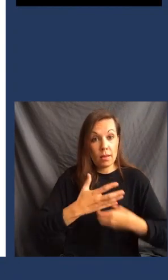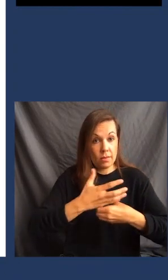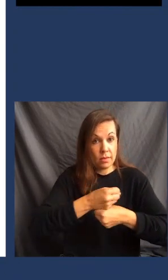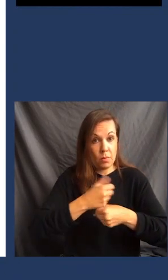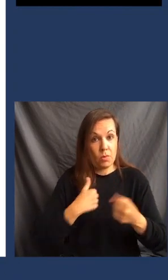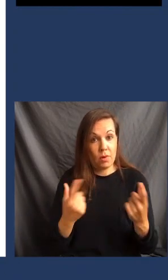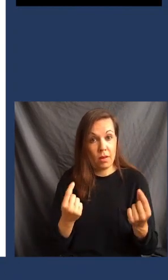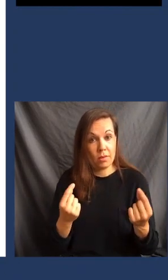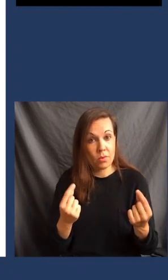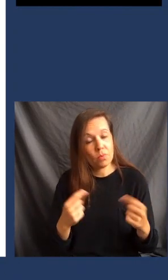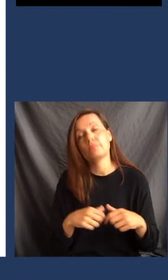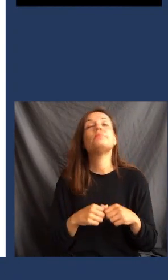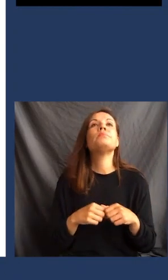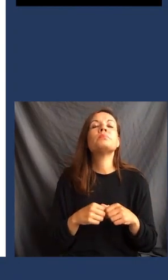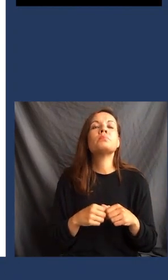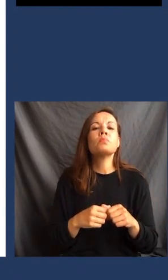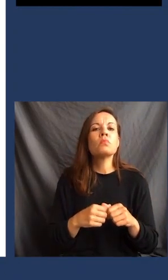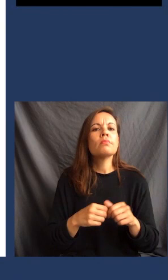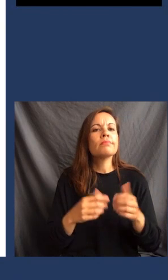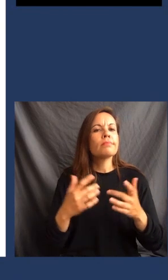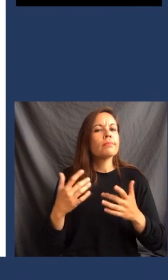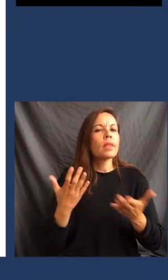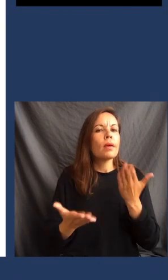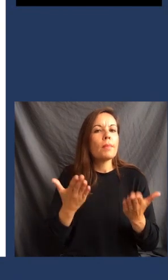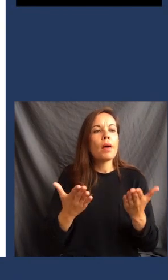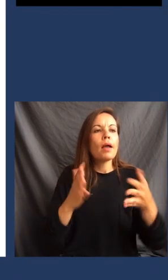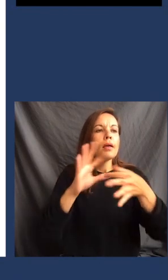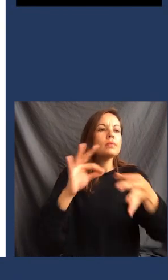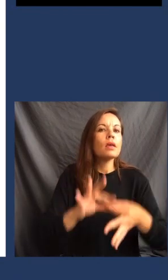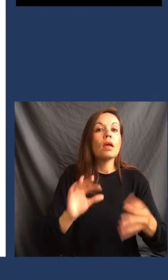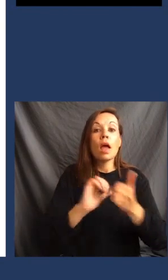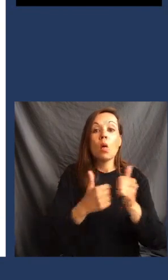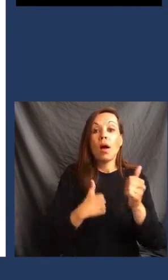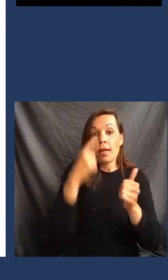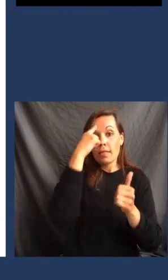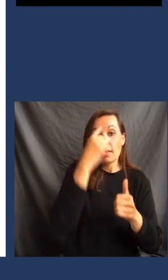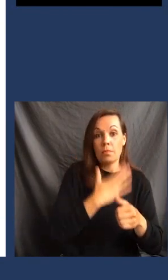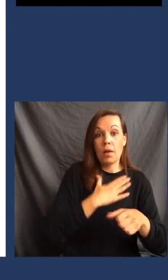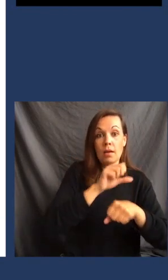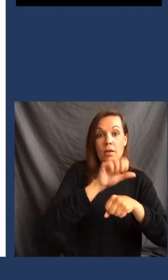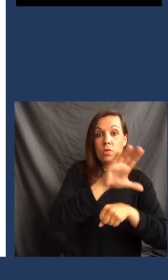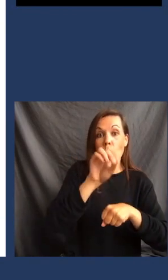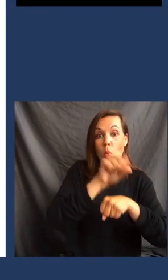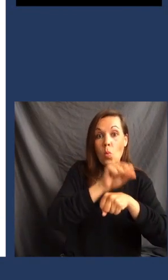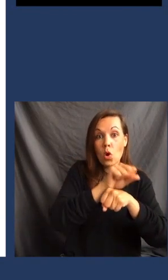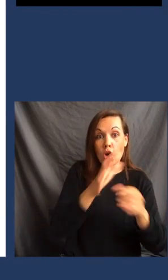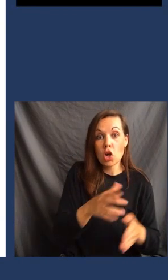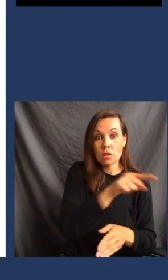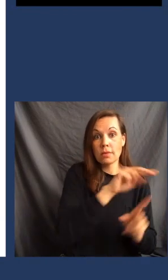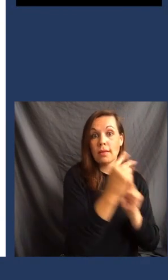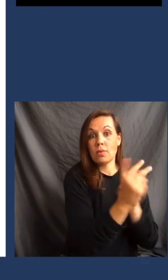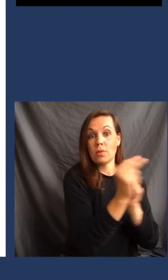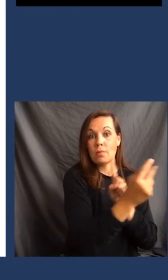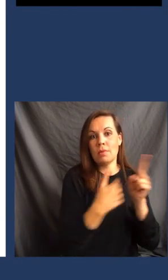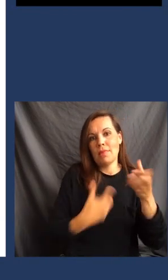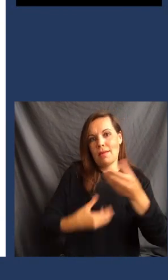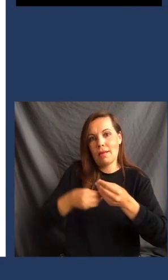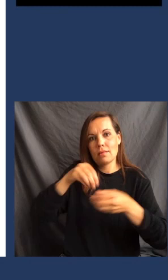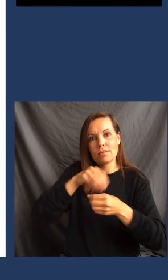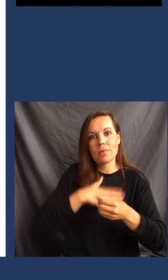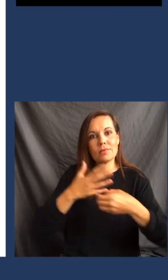well is to share how my colleagues may think of me. The fourth step is to detail your